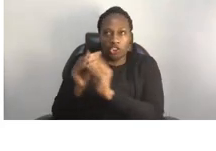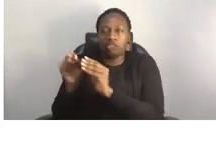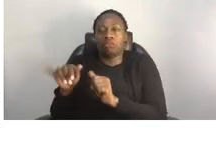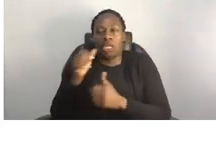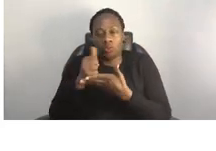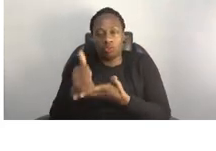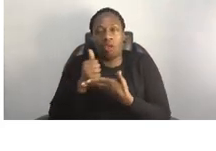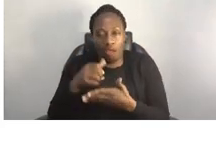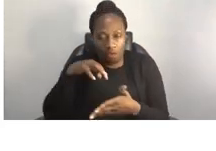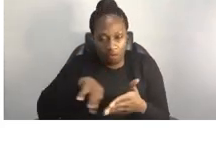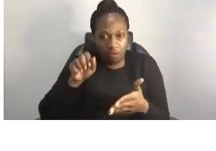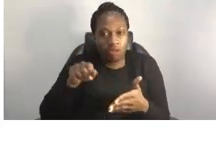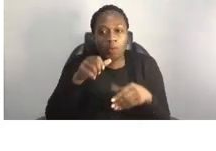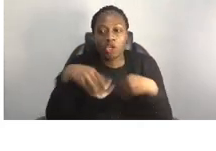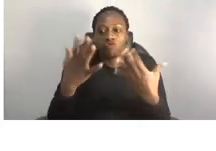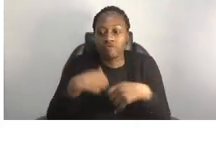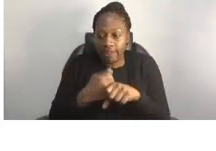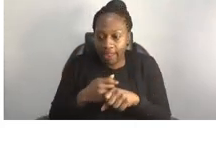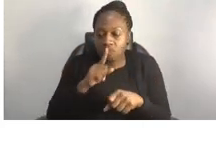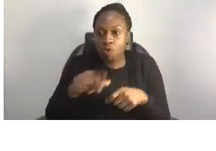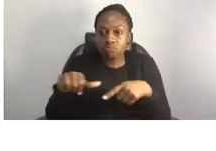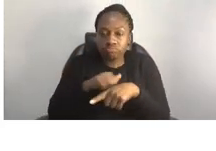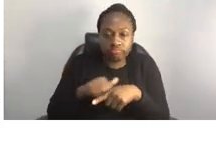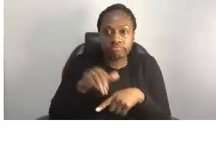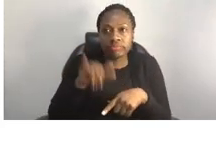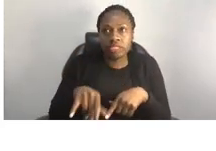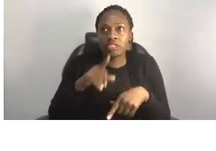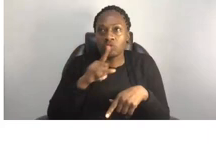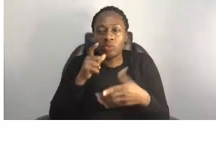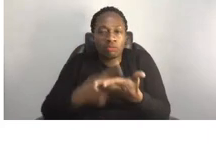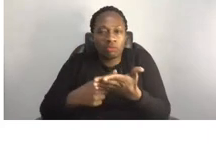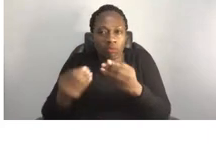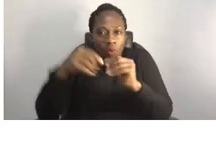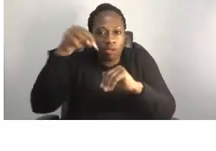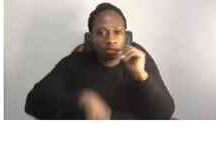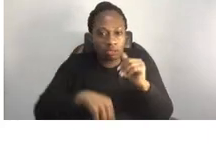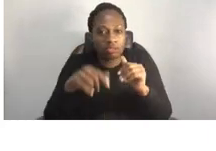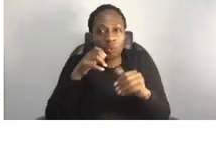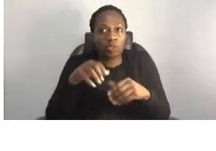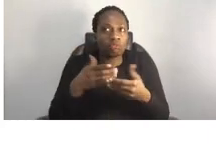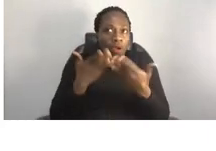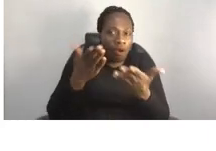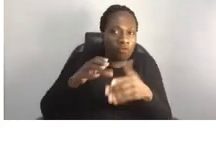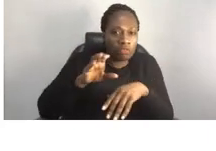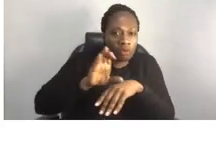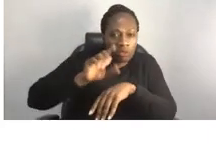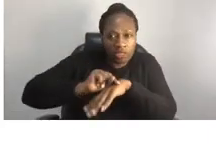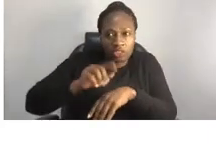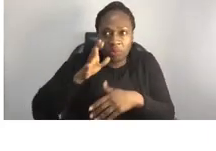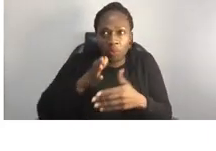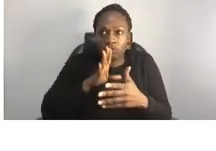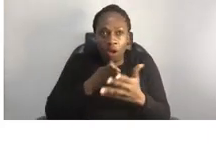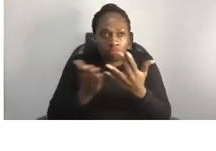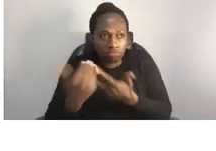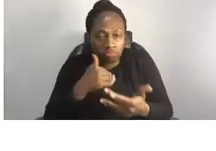helpful. We wanted them to create something practical, and we'll talk about that in a second. And we offered consultations for those who wanted to talk through their